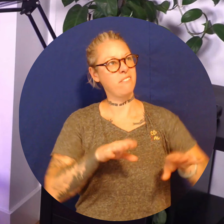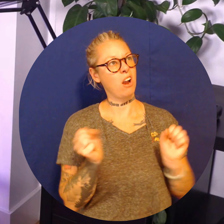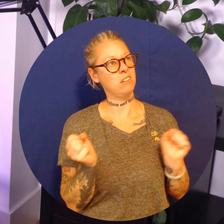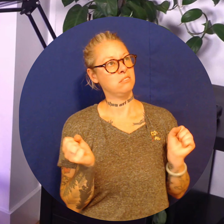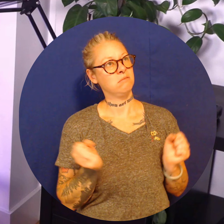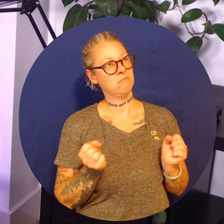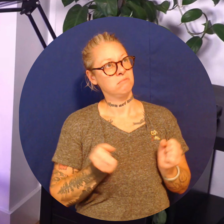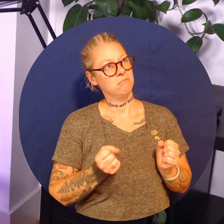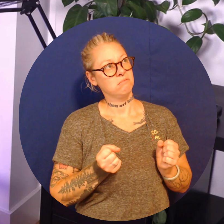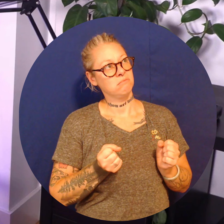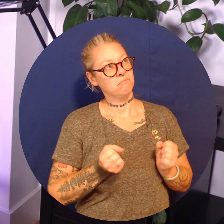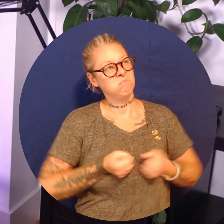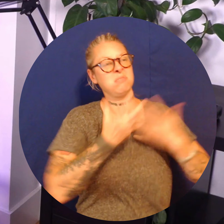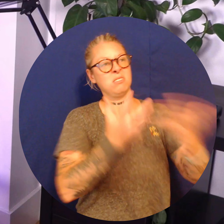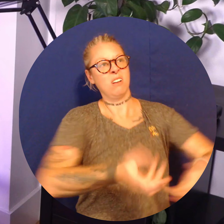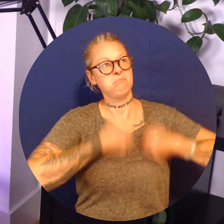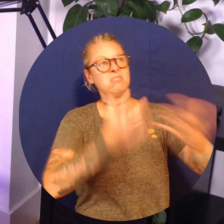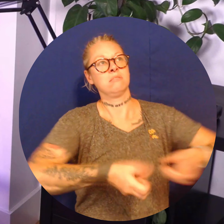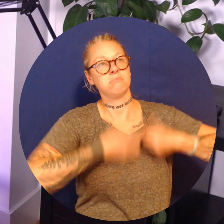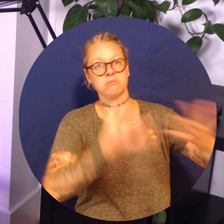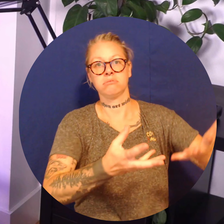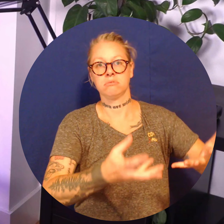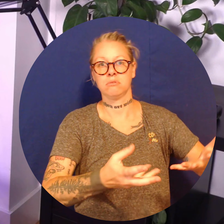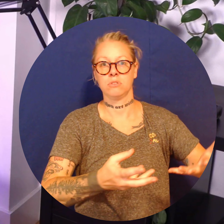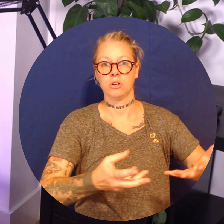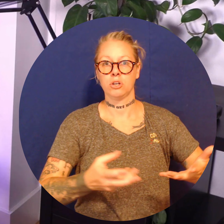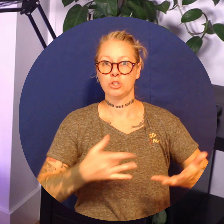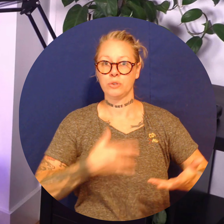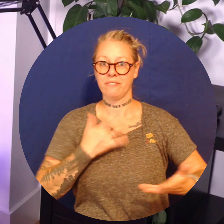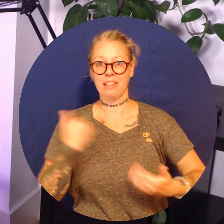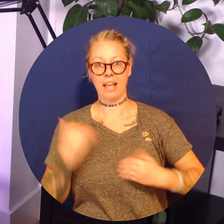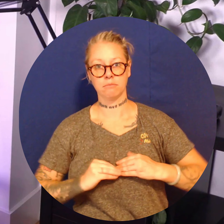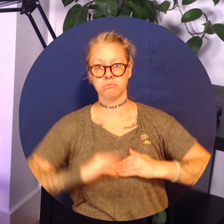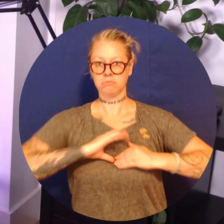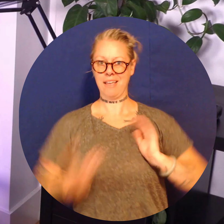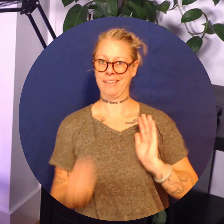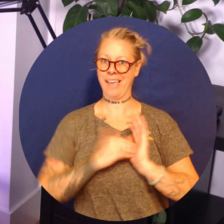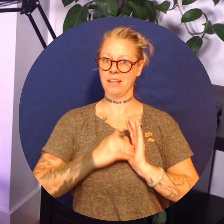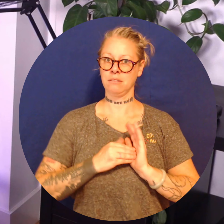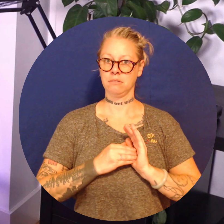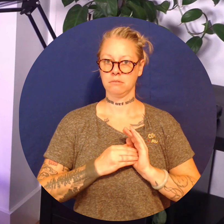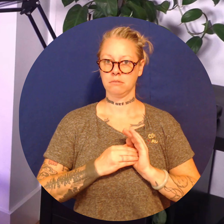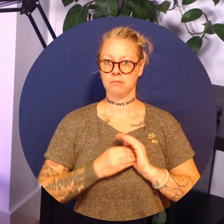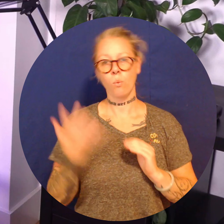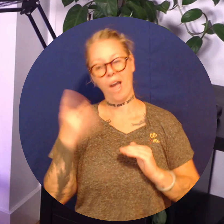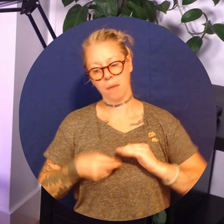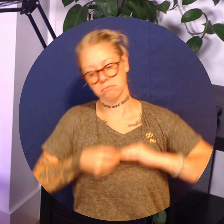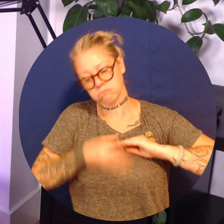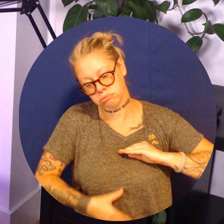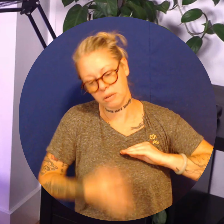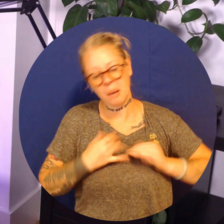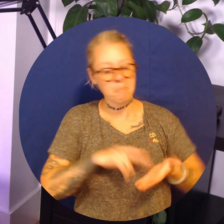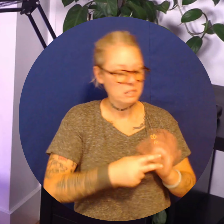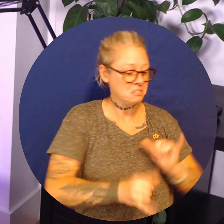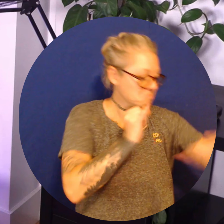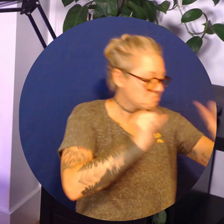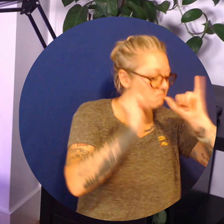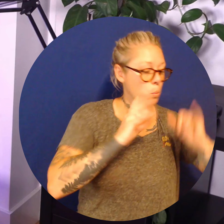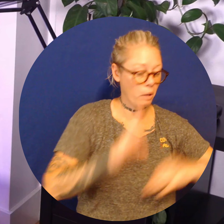ways to feel whatever it is that i am lacking in that moment that is going to be a short-lived